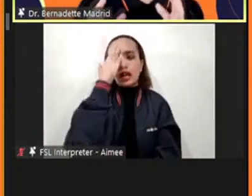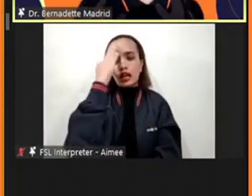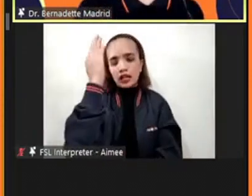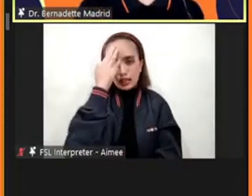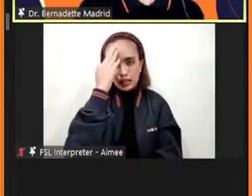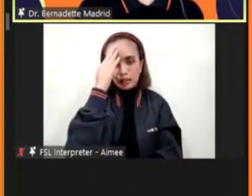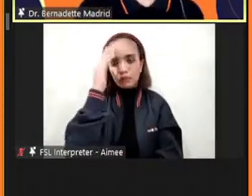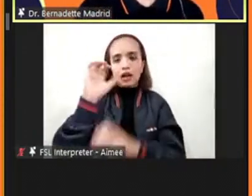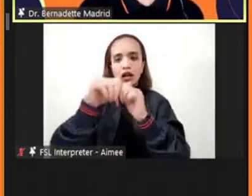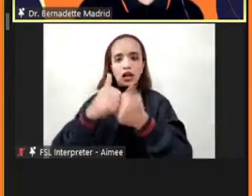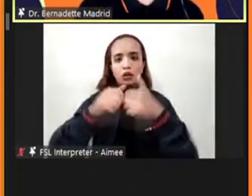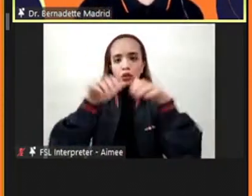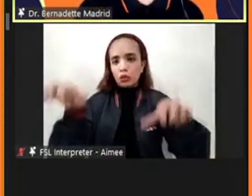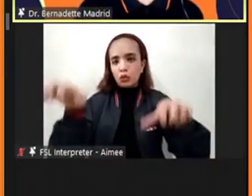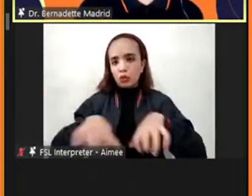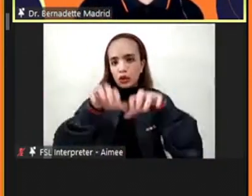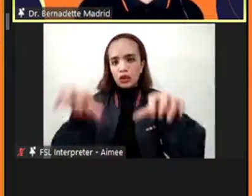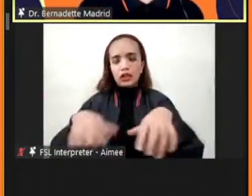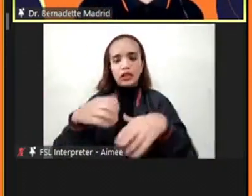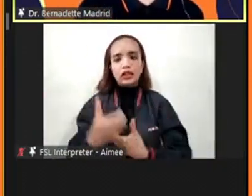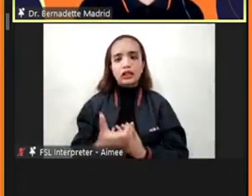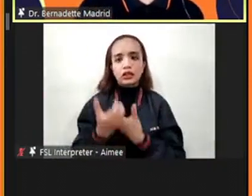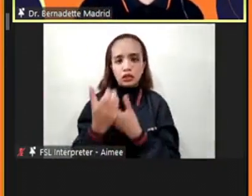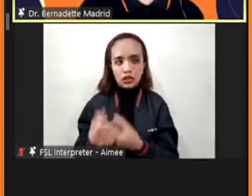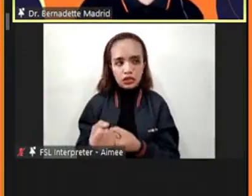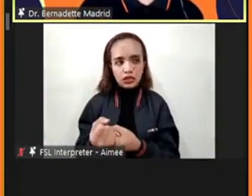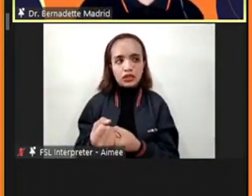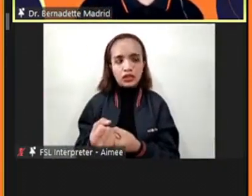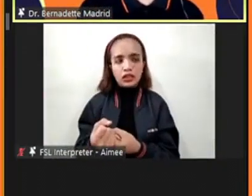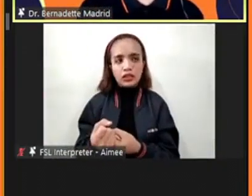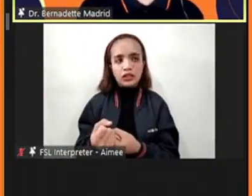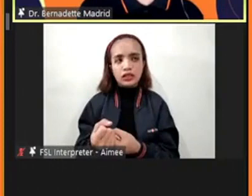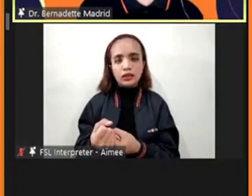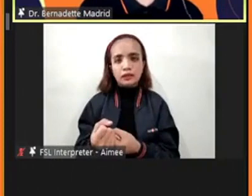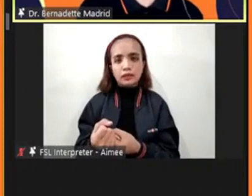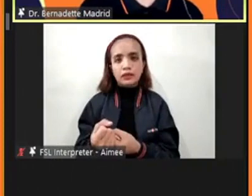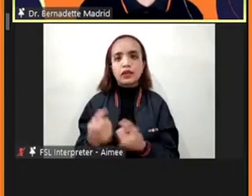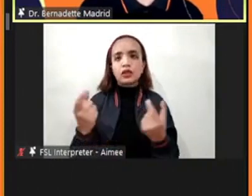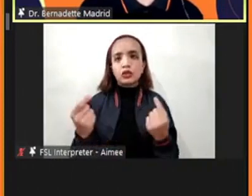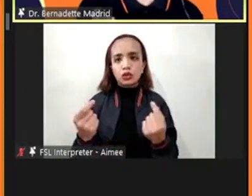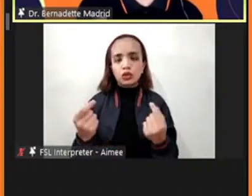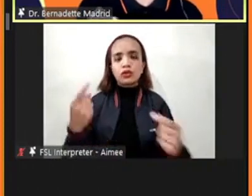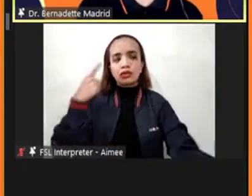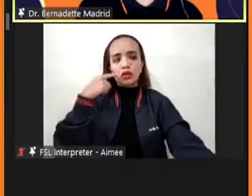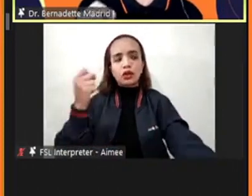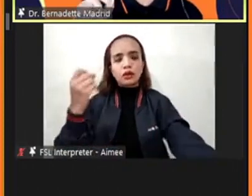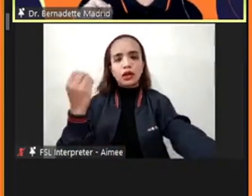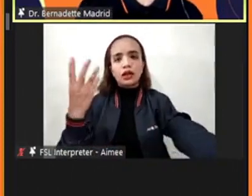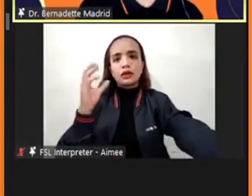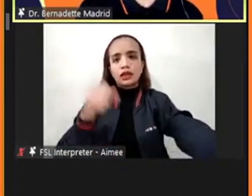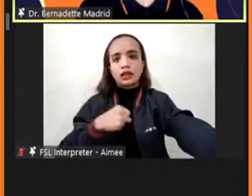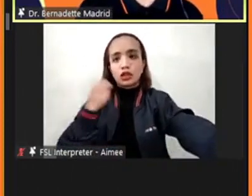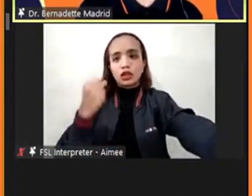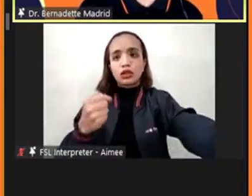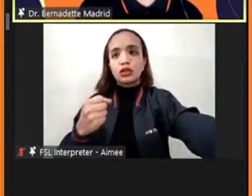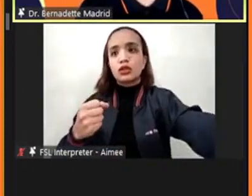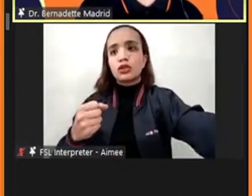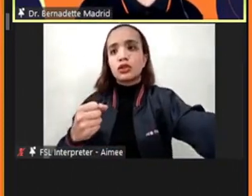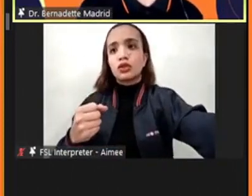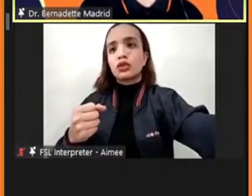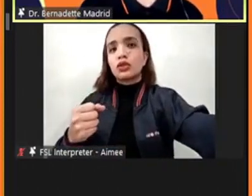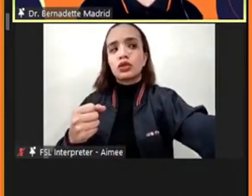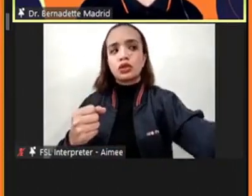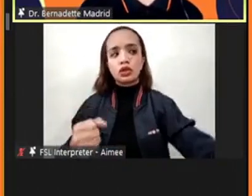work and you trust each other because you've been doing it for years, not only during the time of